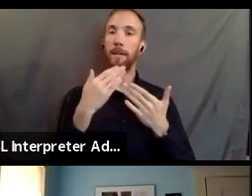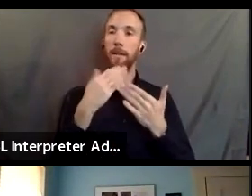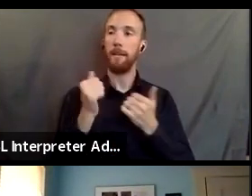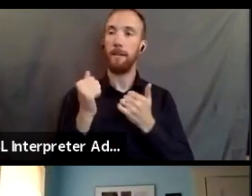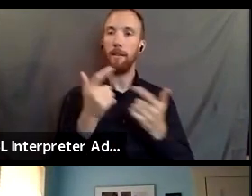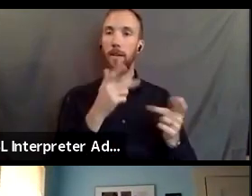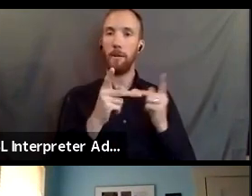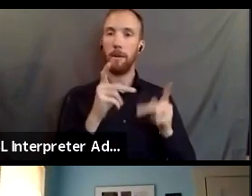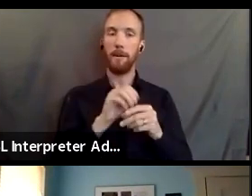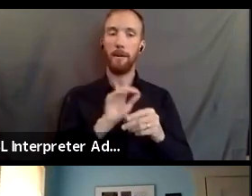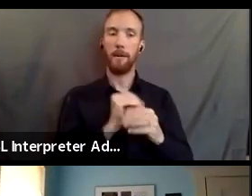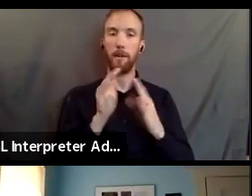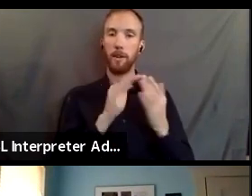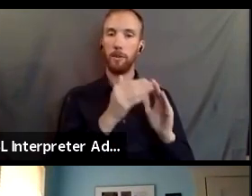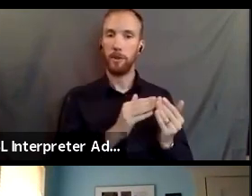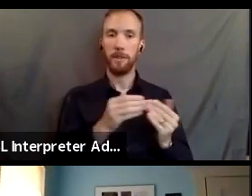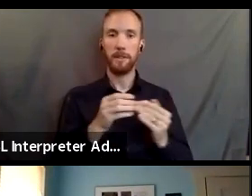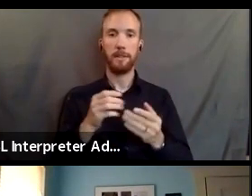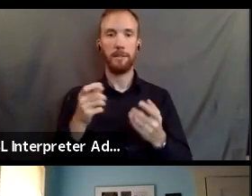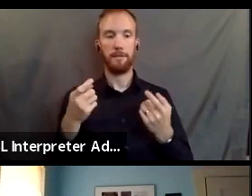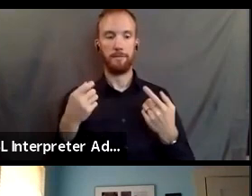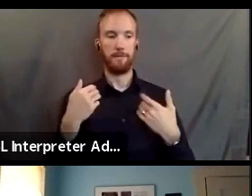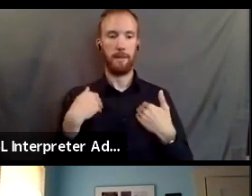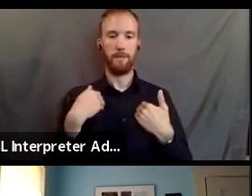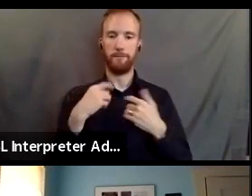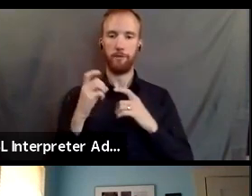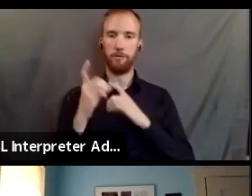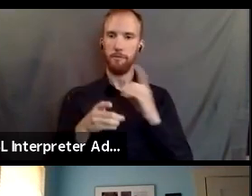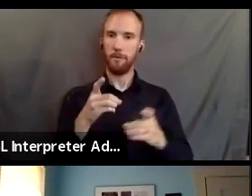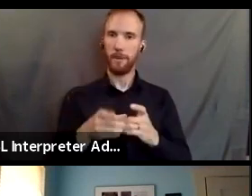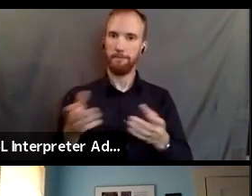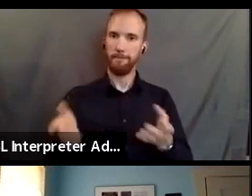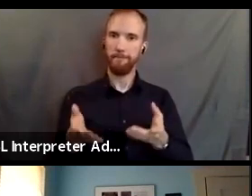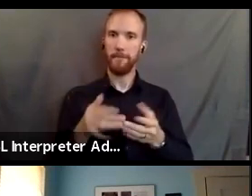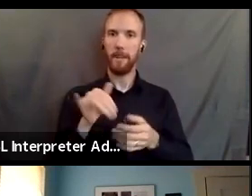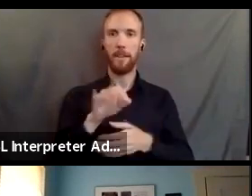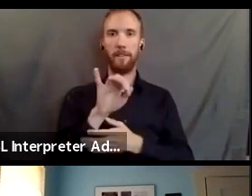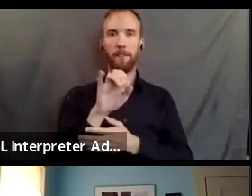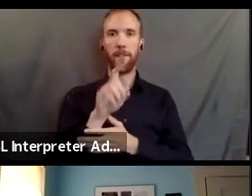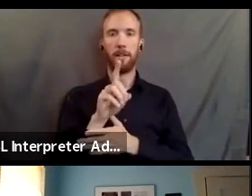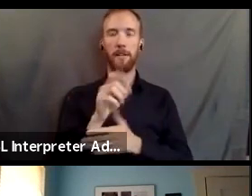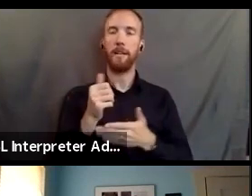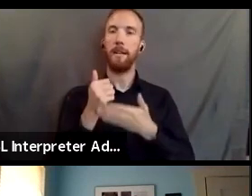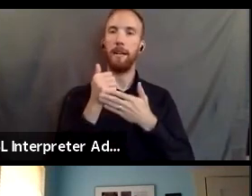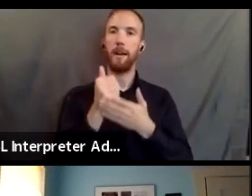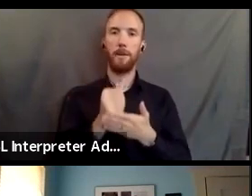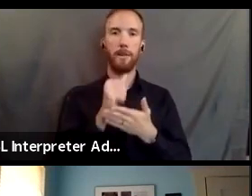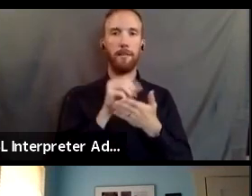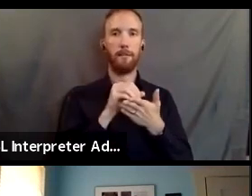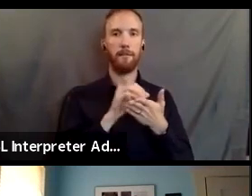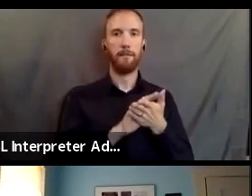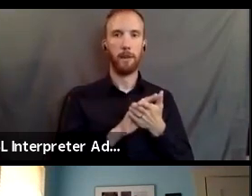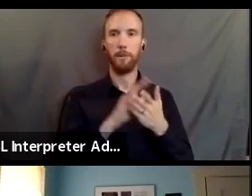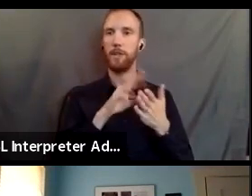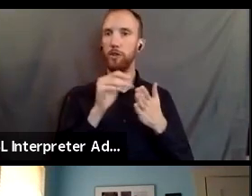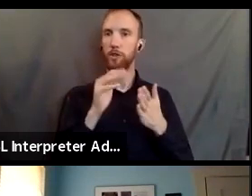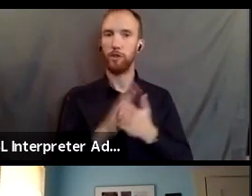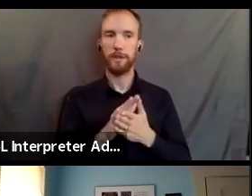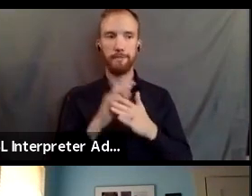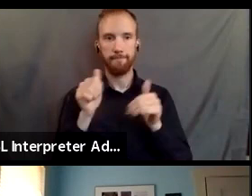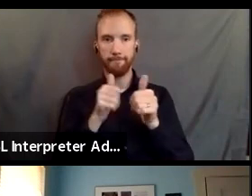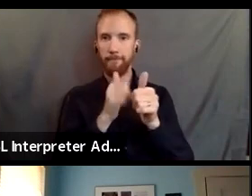contributed to this scholarship fund which has been helping our undocumented students pursue their dream of a college education since